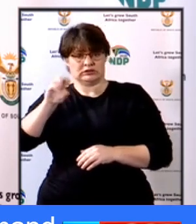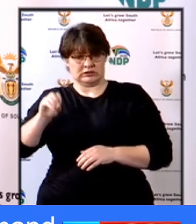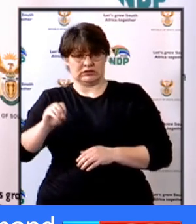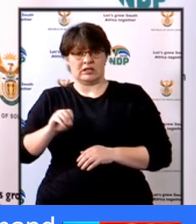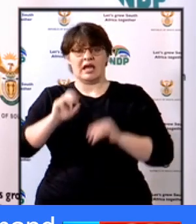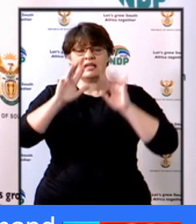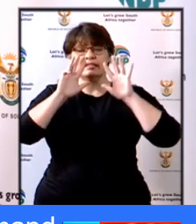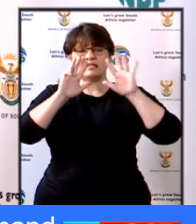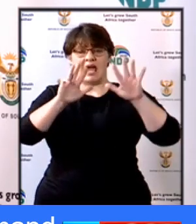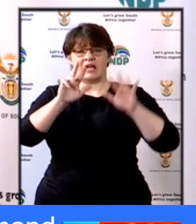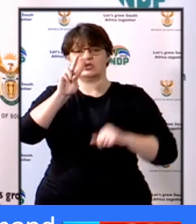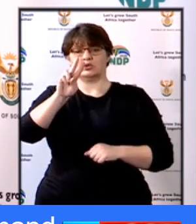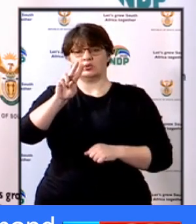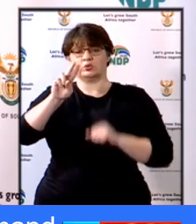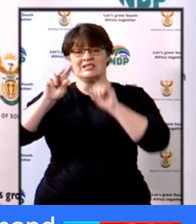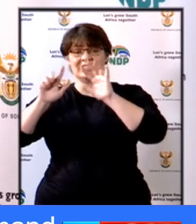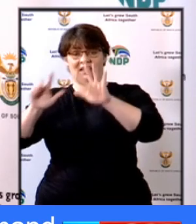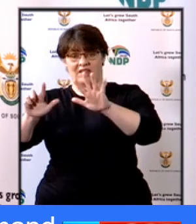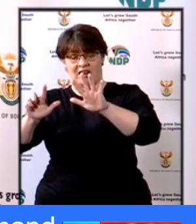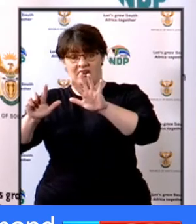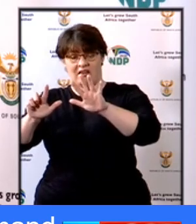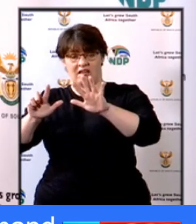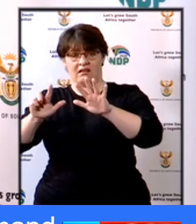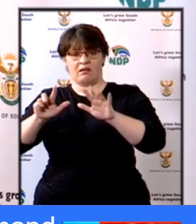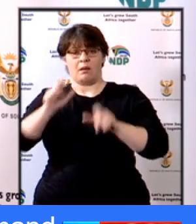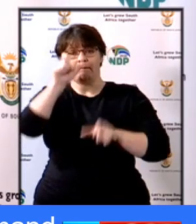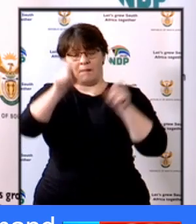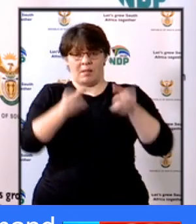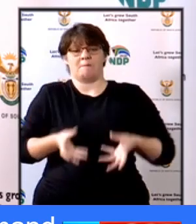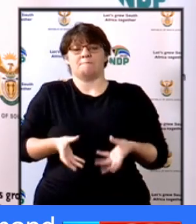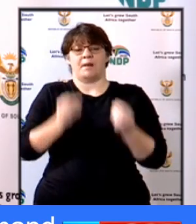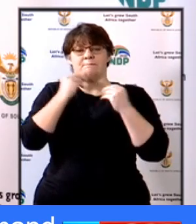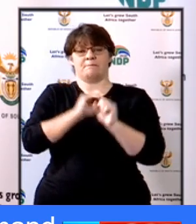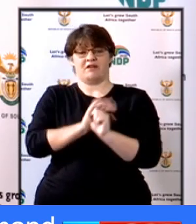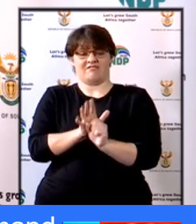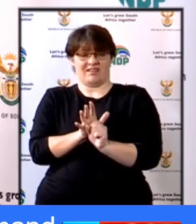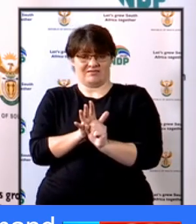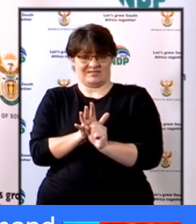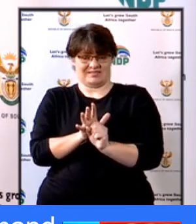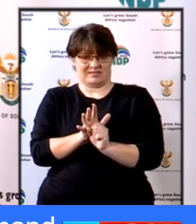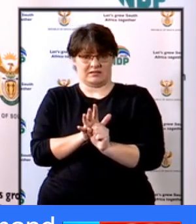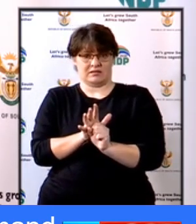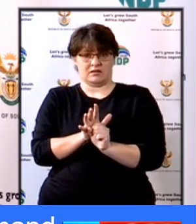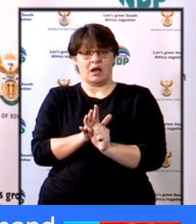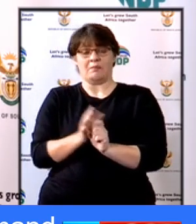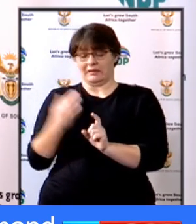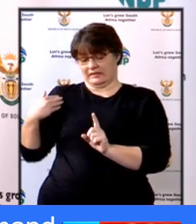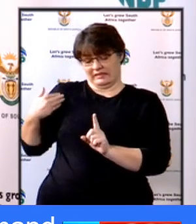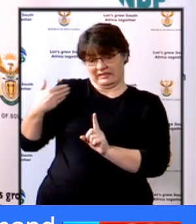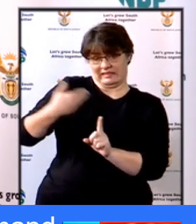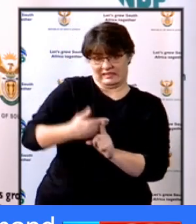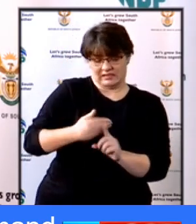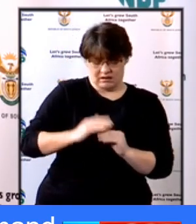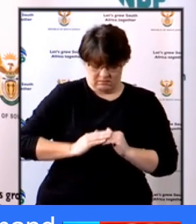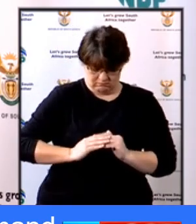confirmed cases of the coronavirus in South Africa. And that number has grown over the period.